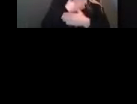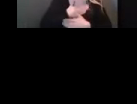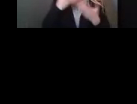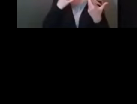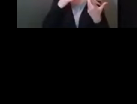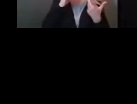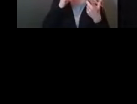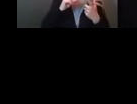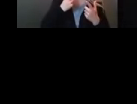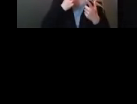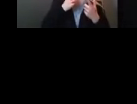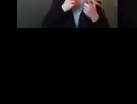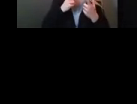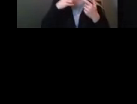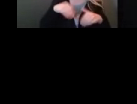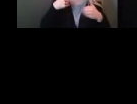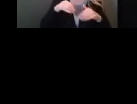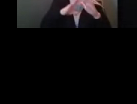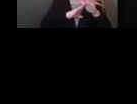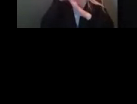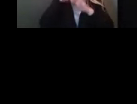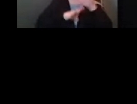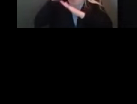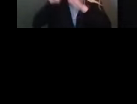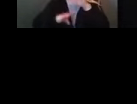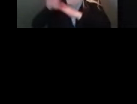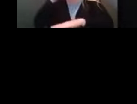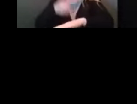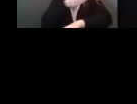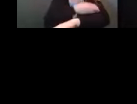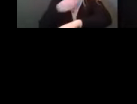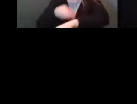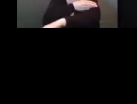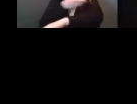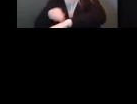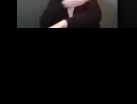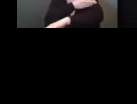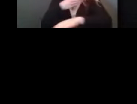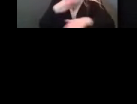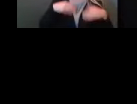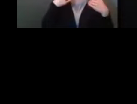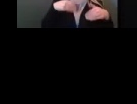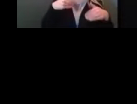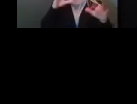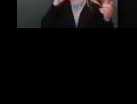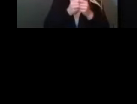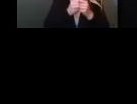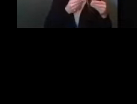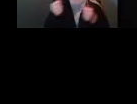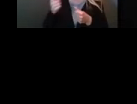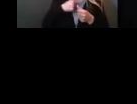all these measures, with larger improvements for accuracy shown in orange compared to fluency or speed shown in